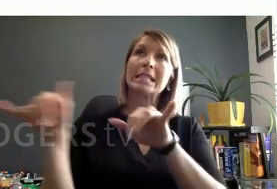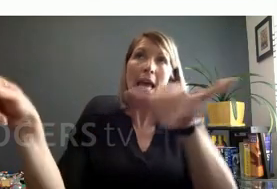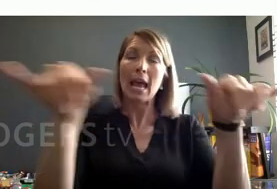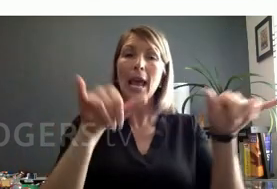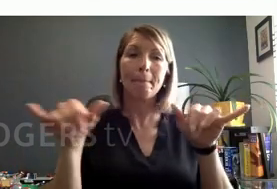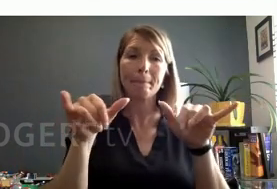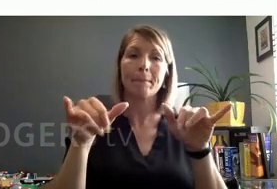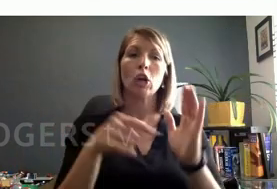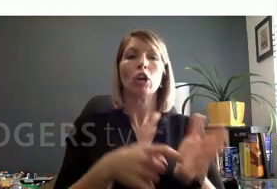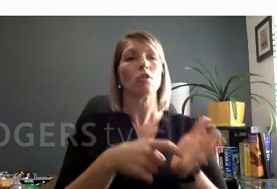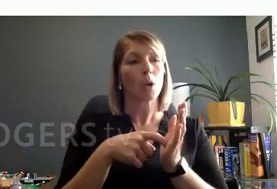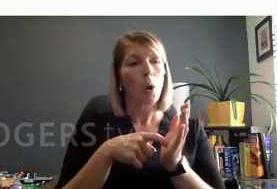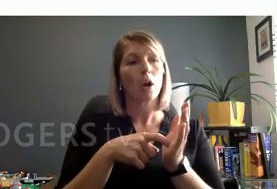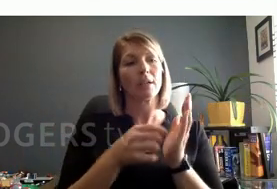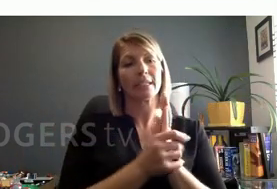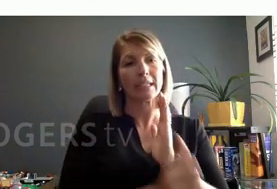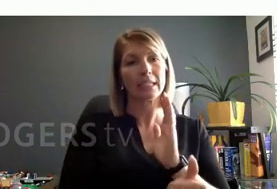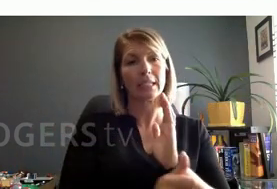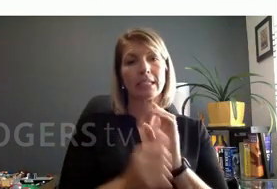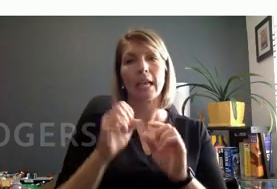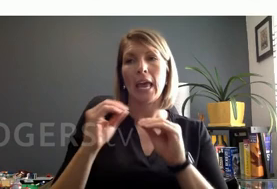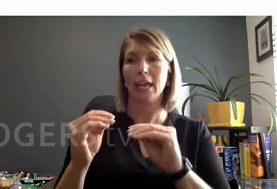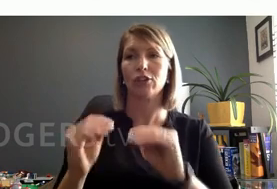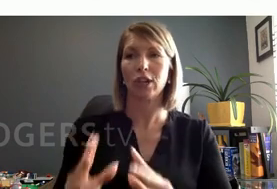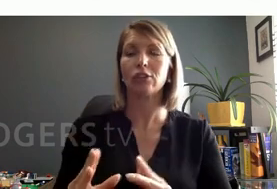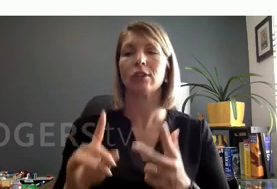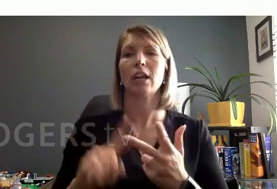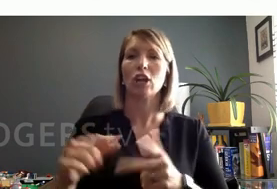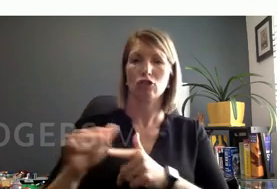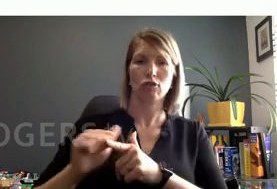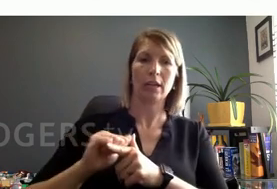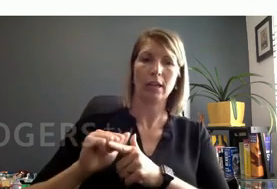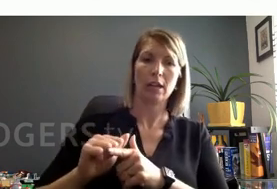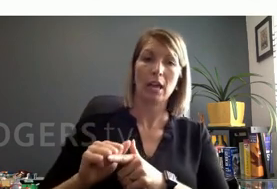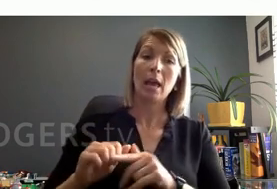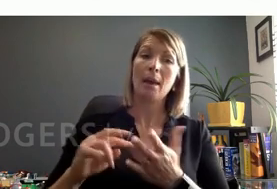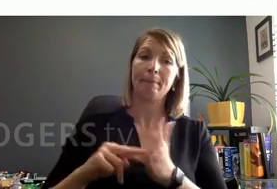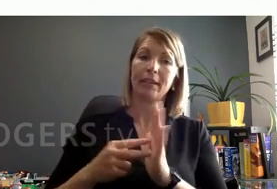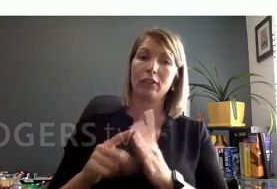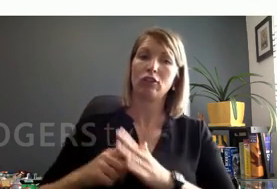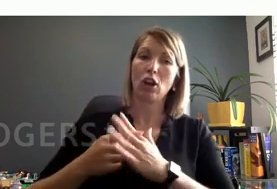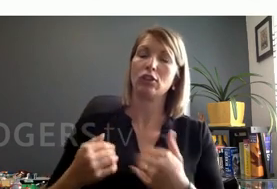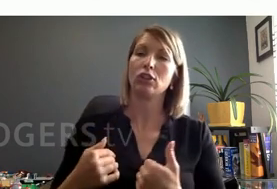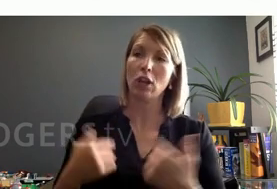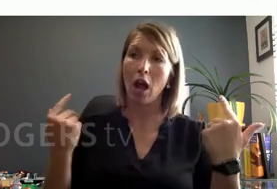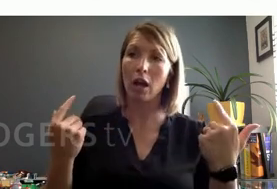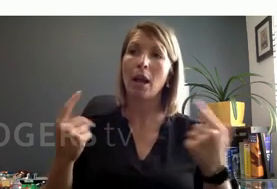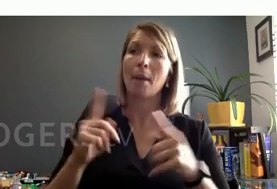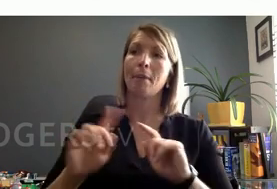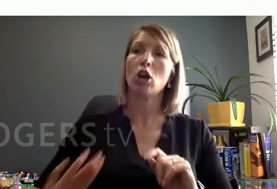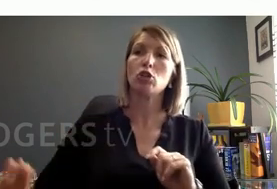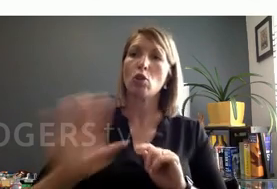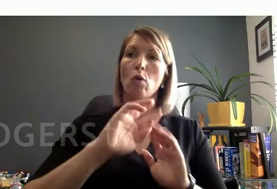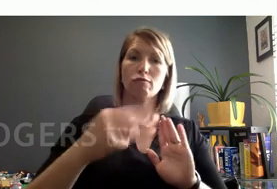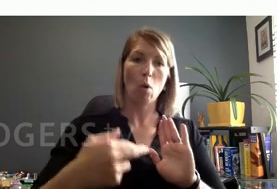skills and education and training. It starts young, but there's a role for everyone, isn't it? But I do feel that there's, within this diverse set